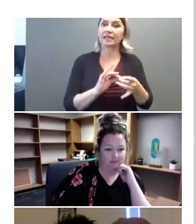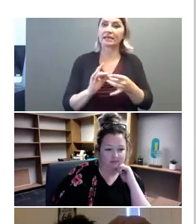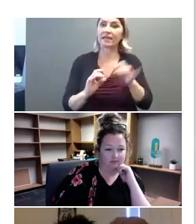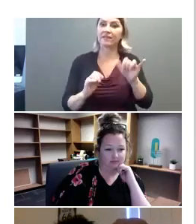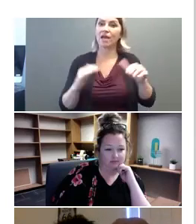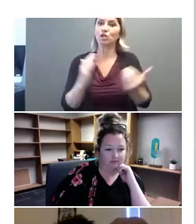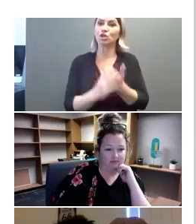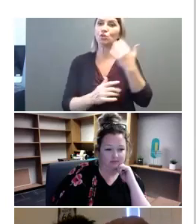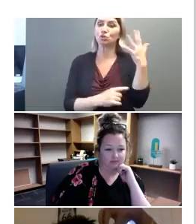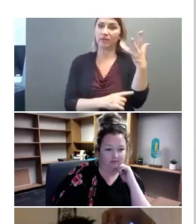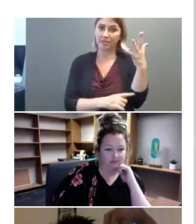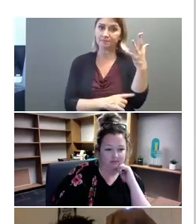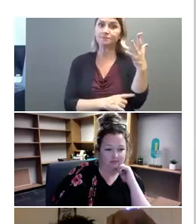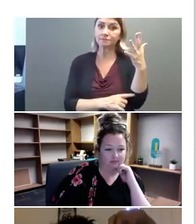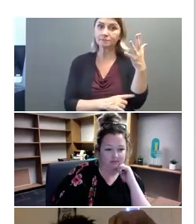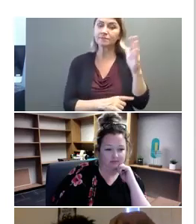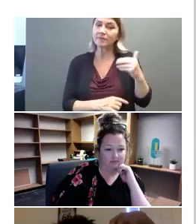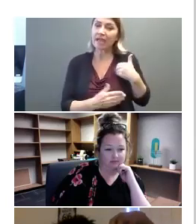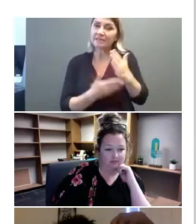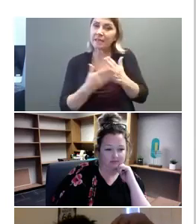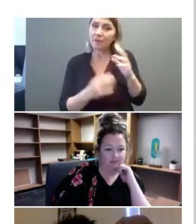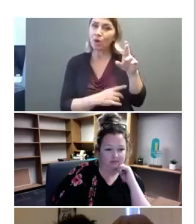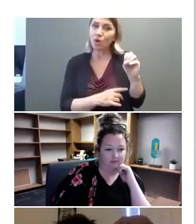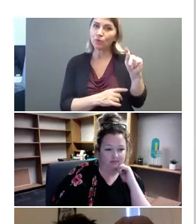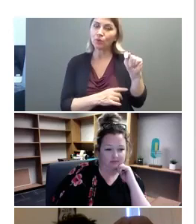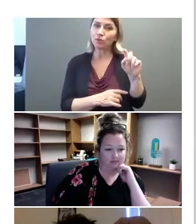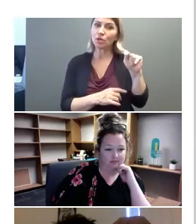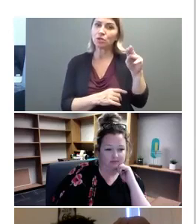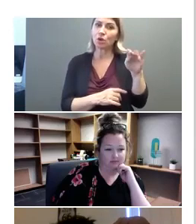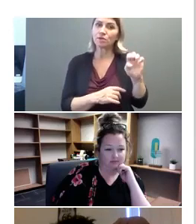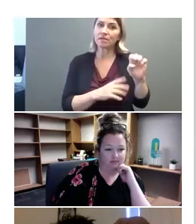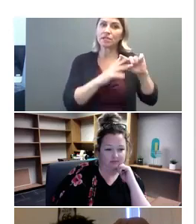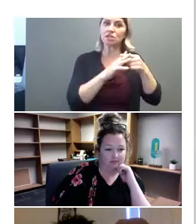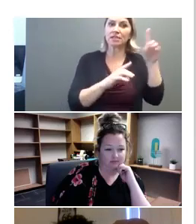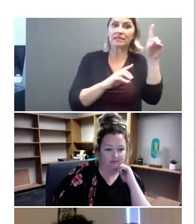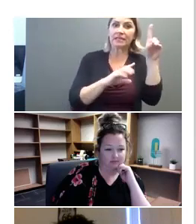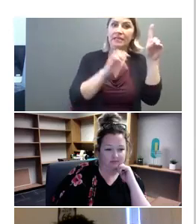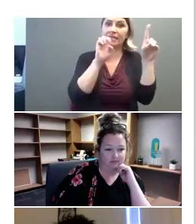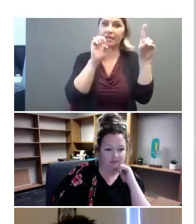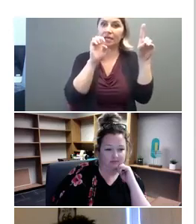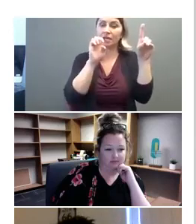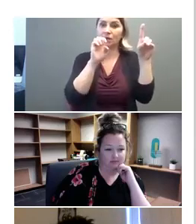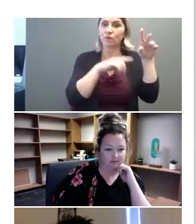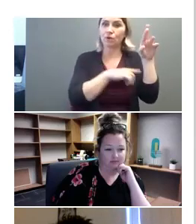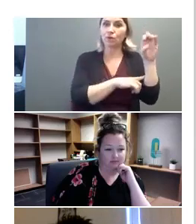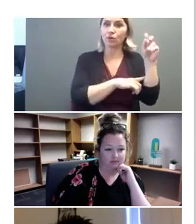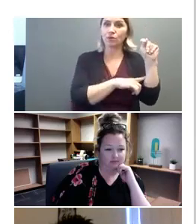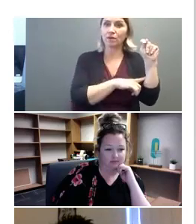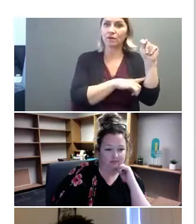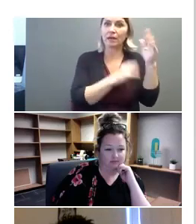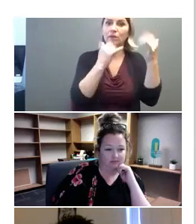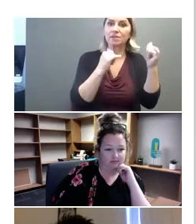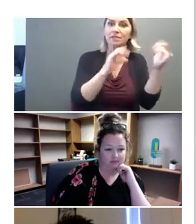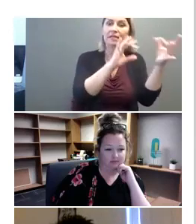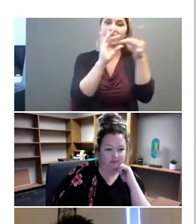tree that has some root node. Initially, both D and E were root nodes. We want to connect